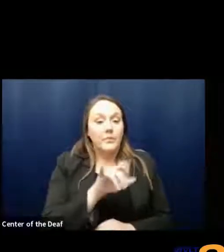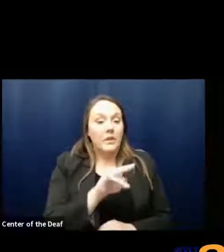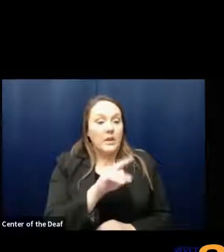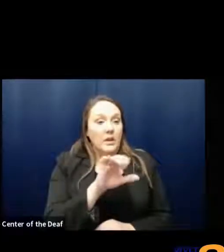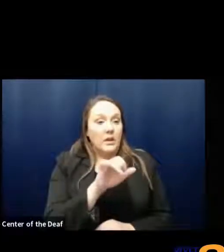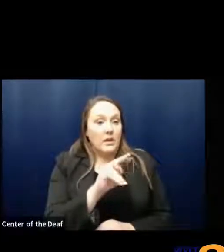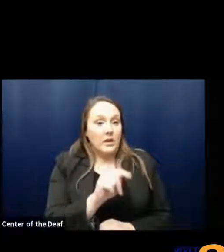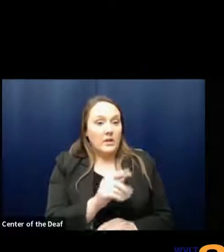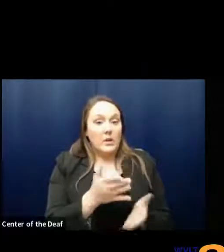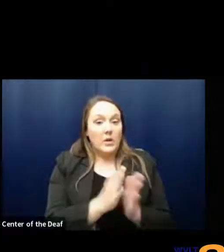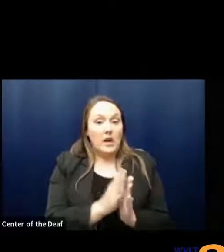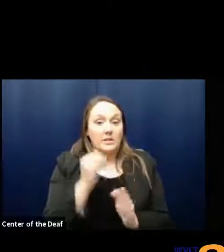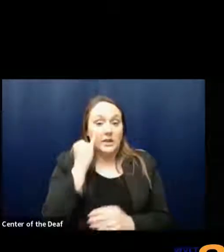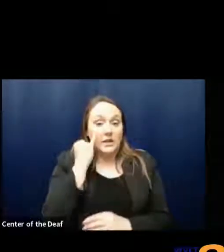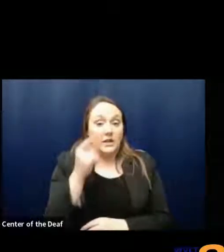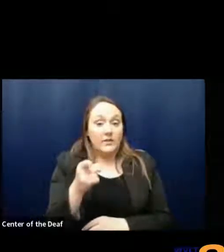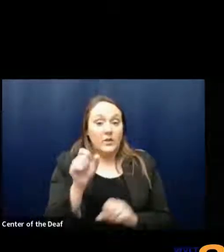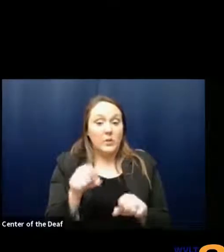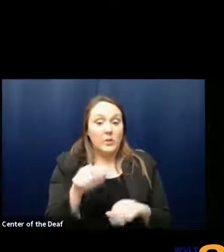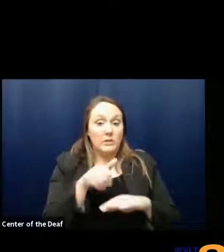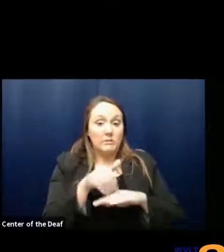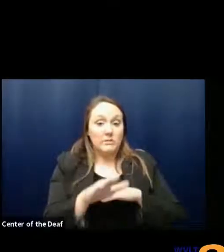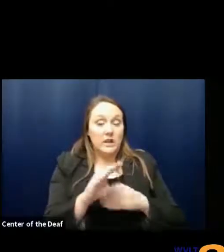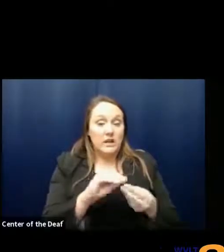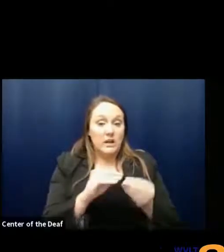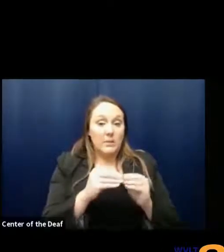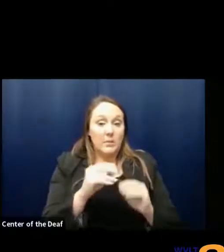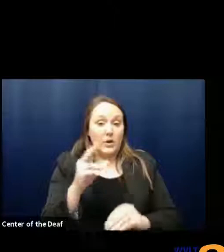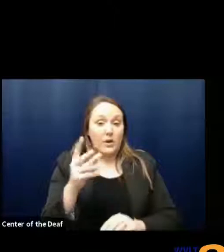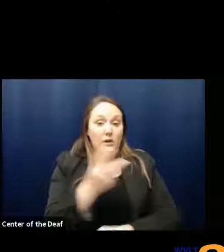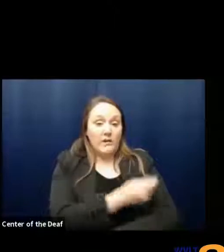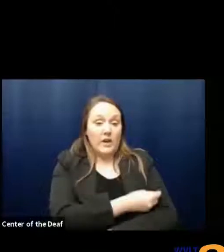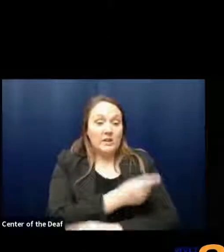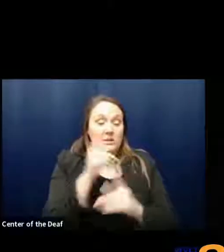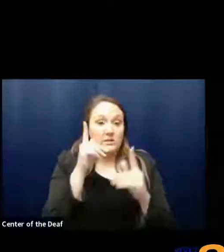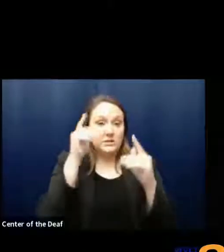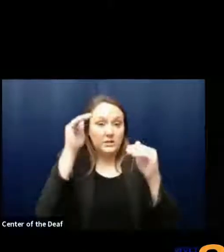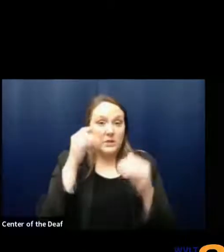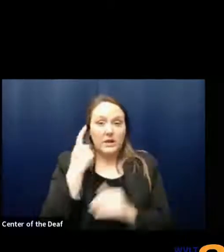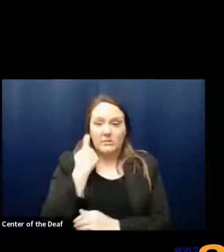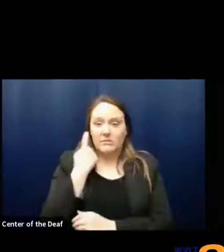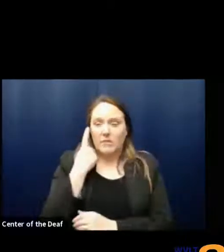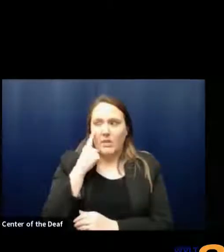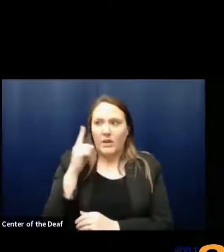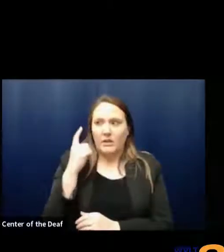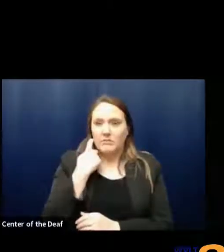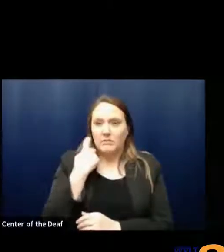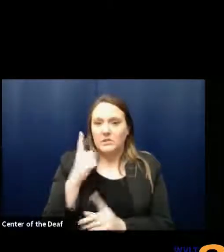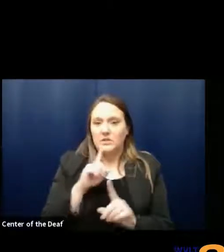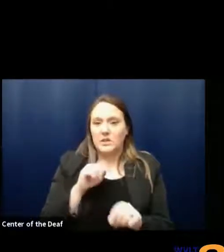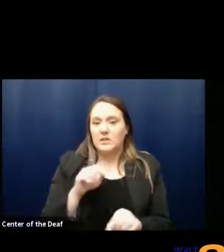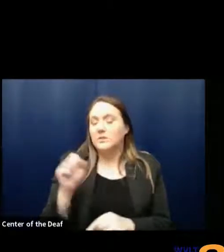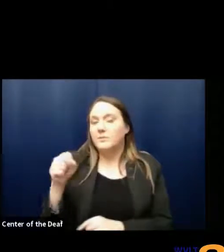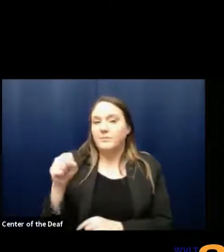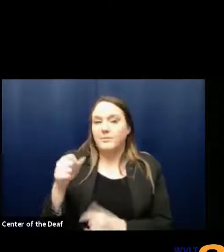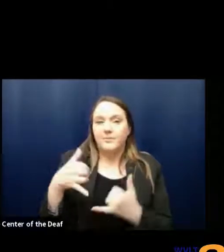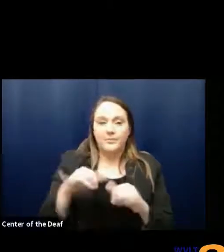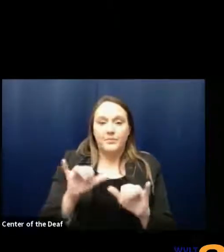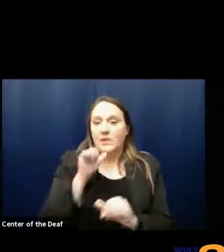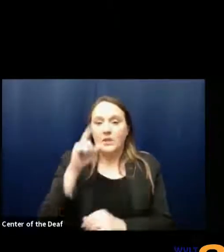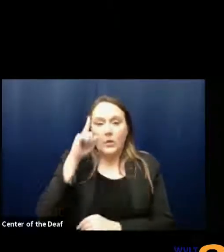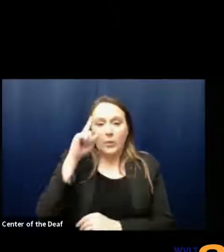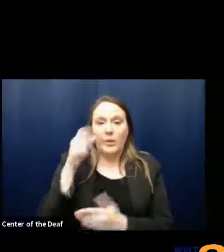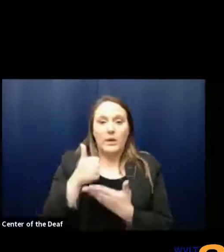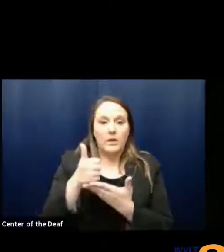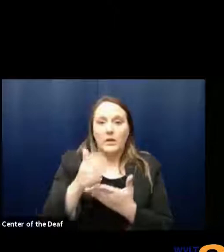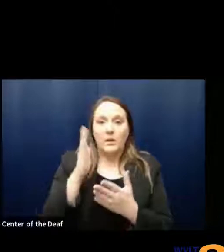asking if you could send the number of vaccines that we expect, which I think you just answered there with your previous. Yeah, I still don't think it's helpful. So